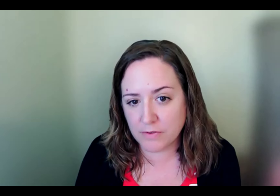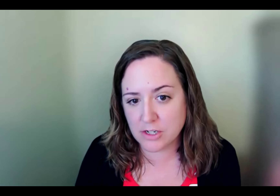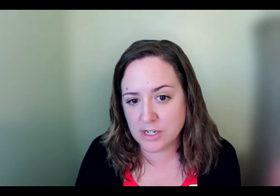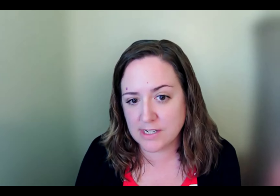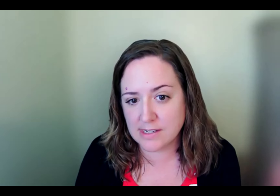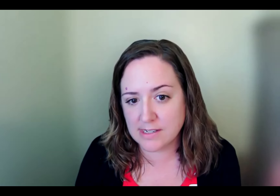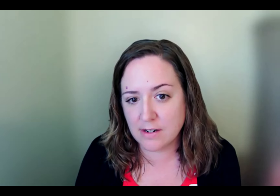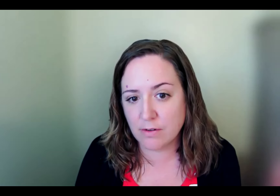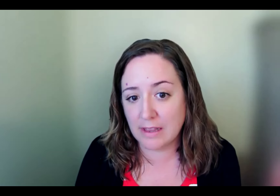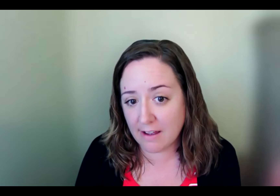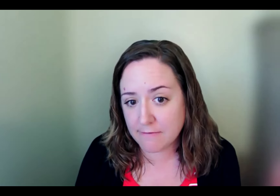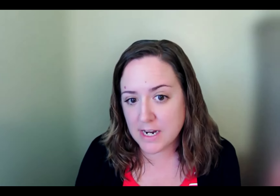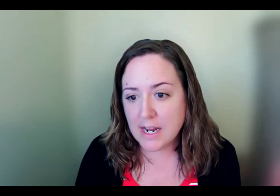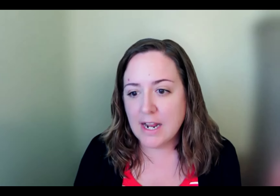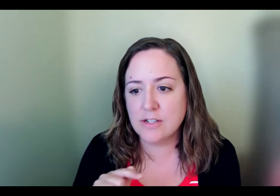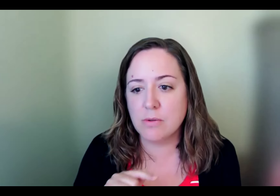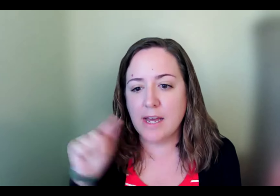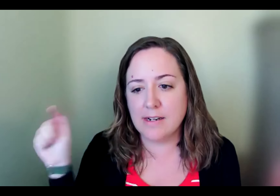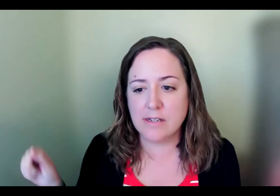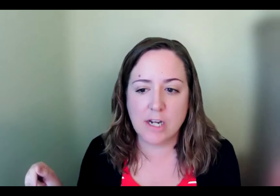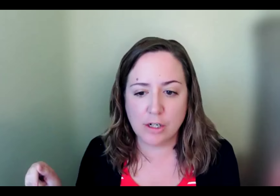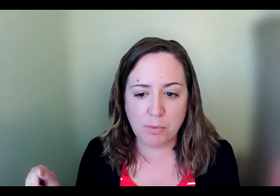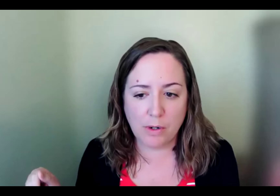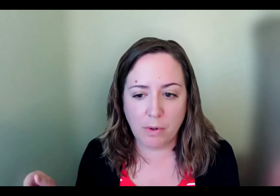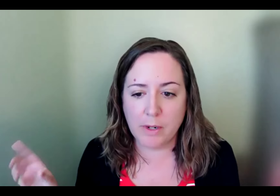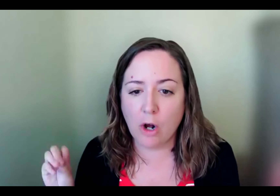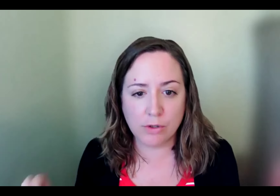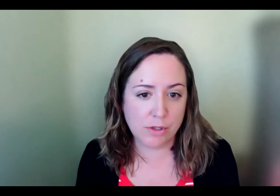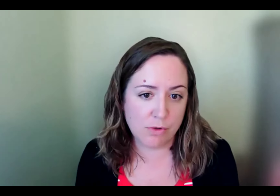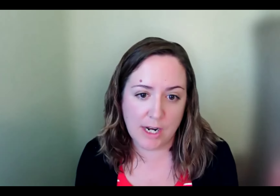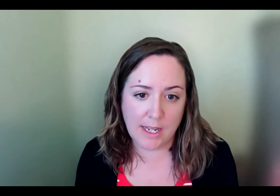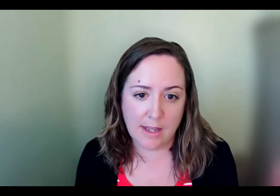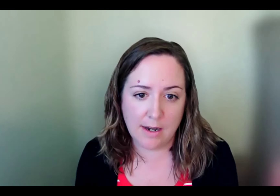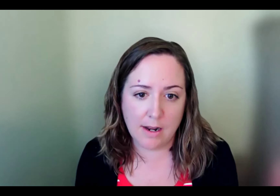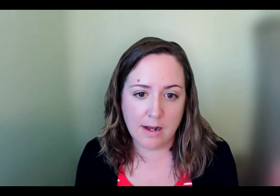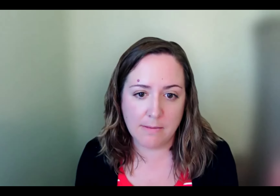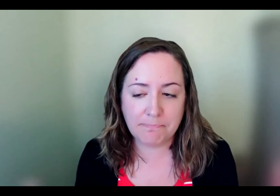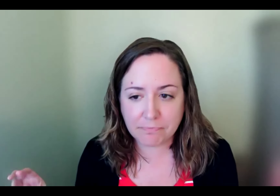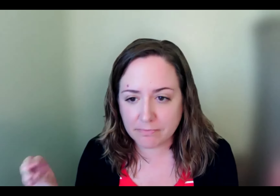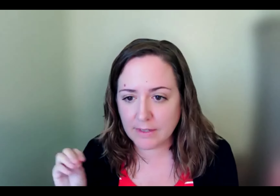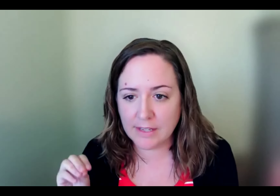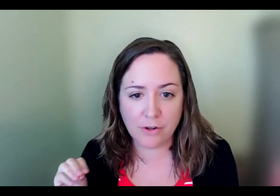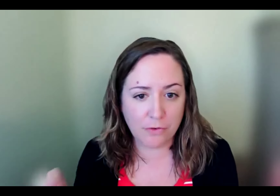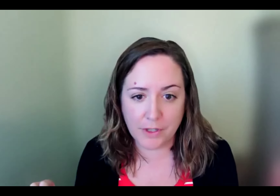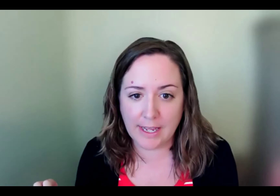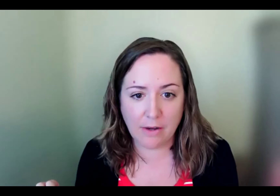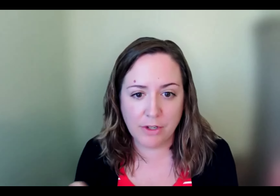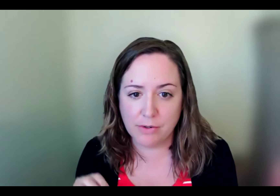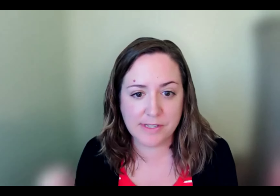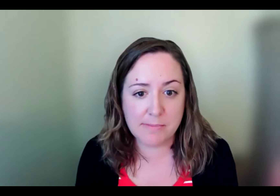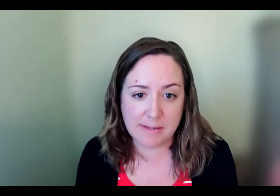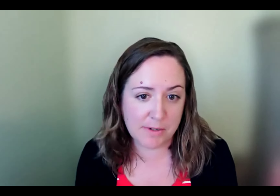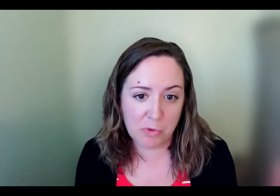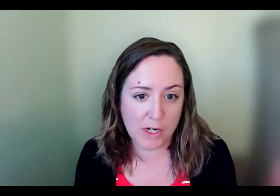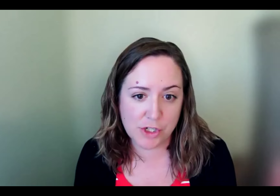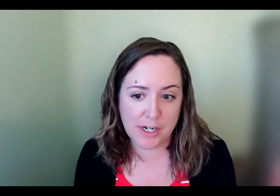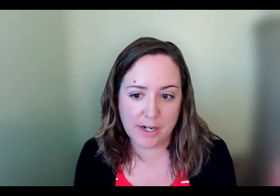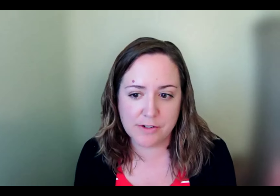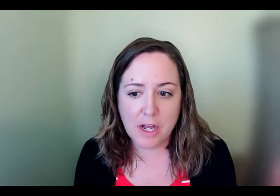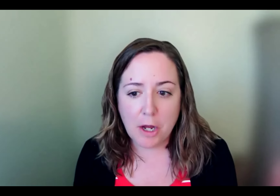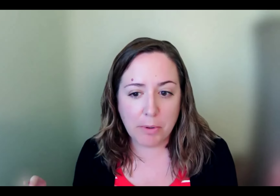with our physician assistant left. And so that is a touch point where we also check in, and they're filling out, some